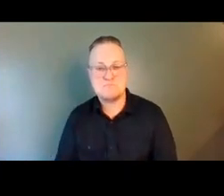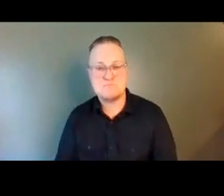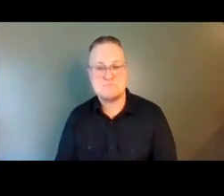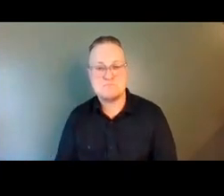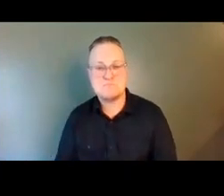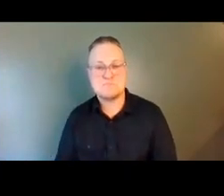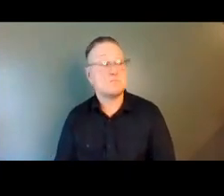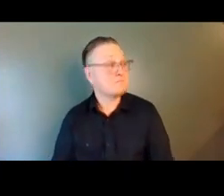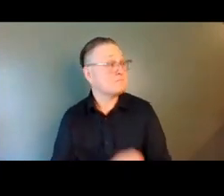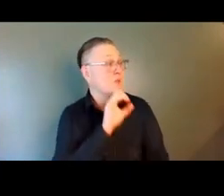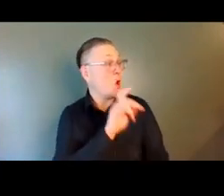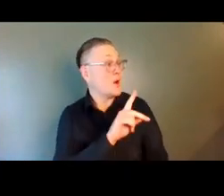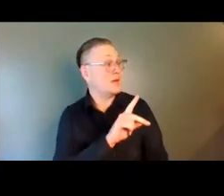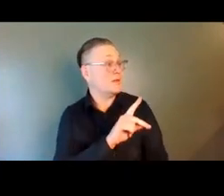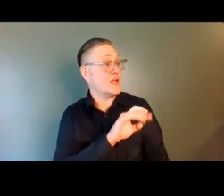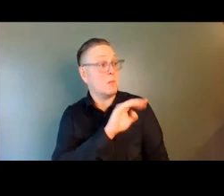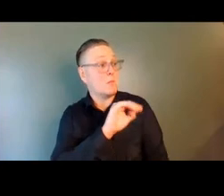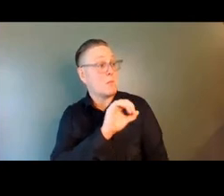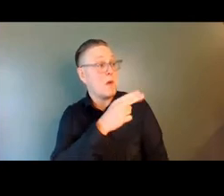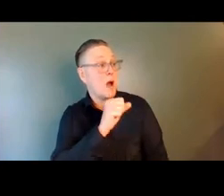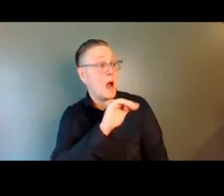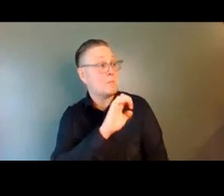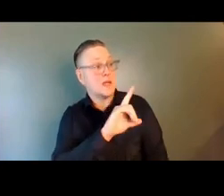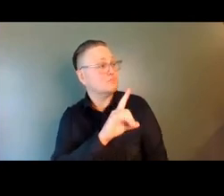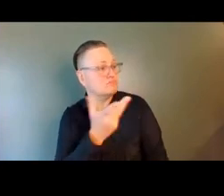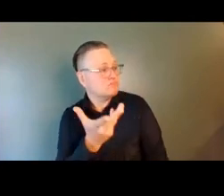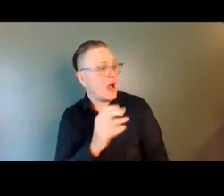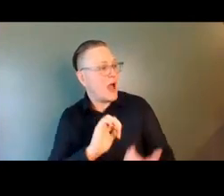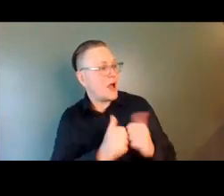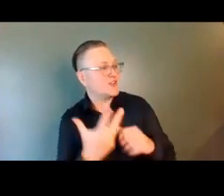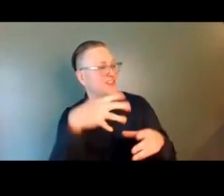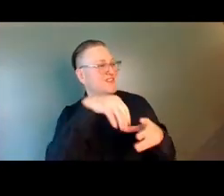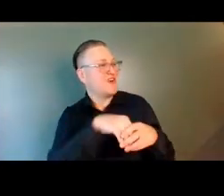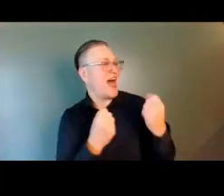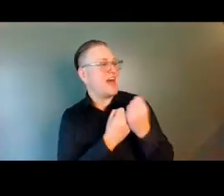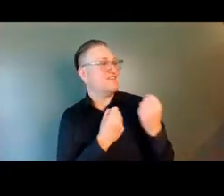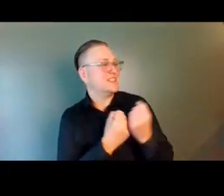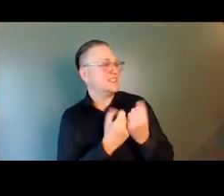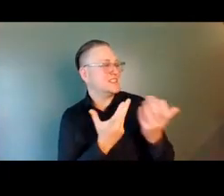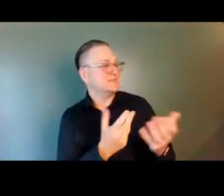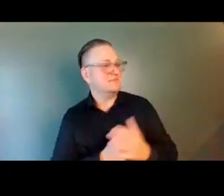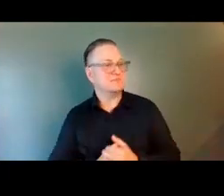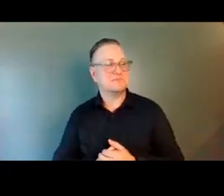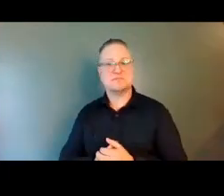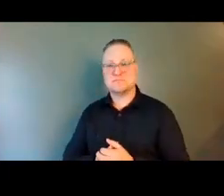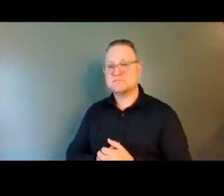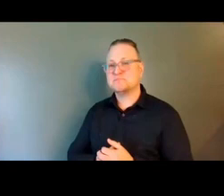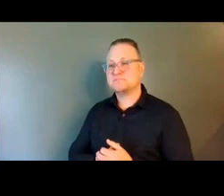All right, Mohamed, would you like to share with us how you got into the advocacy arena?